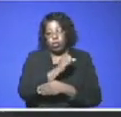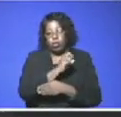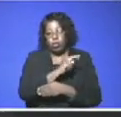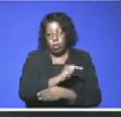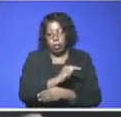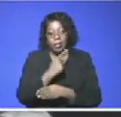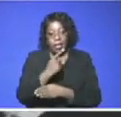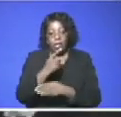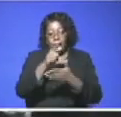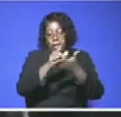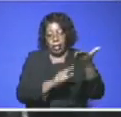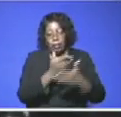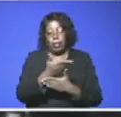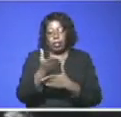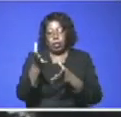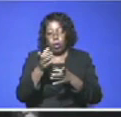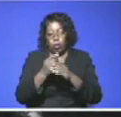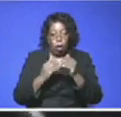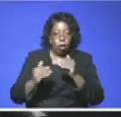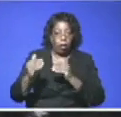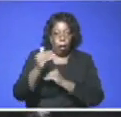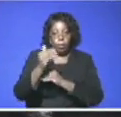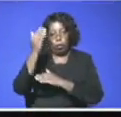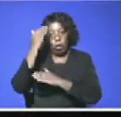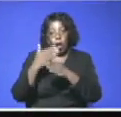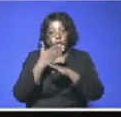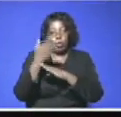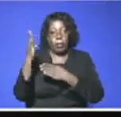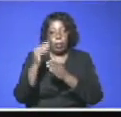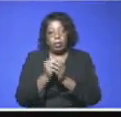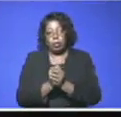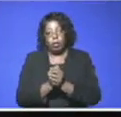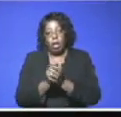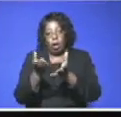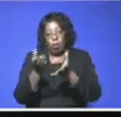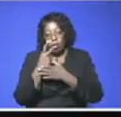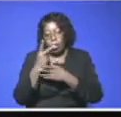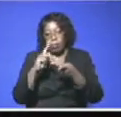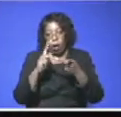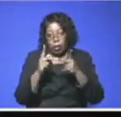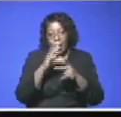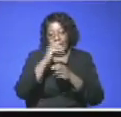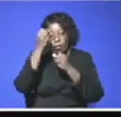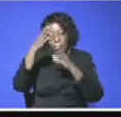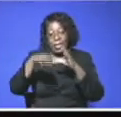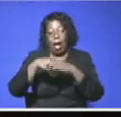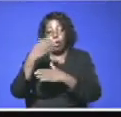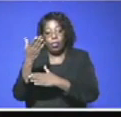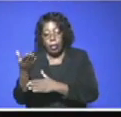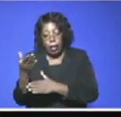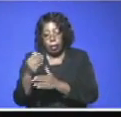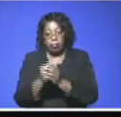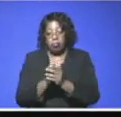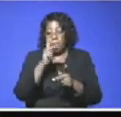be accomplished to sustain mental health awareness across the Bahamas. What I'd like to see from them is partnering and information out there. If there can be